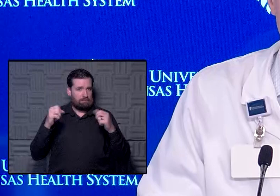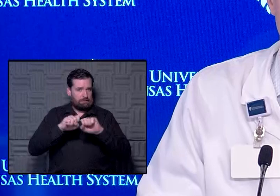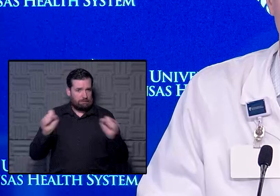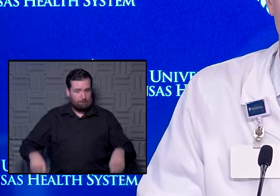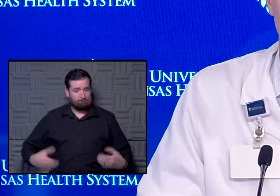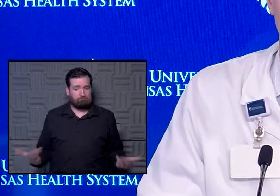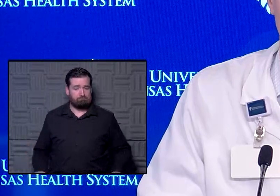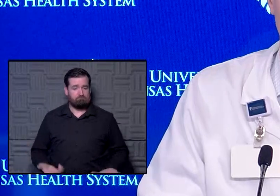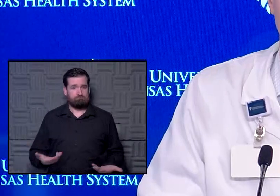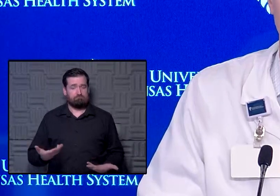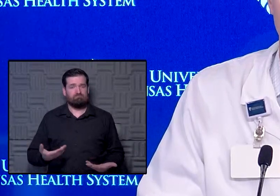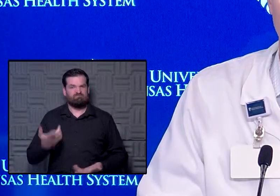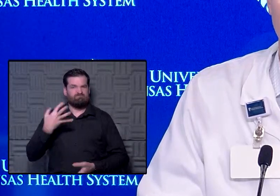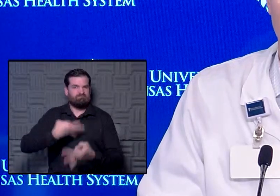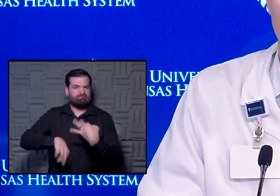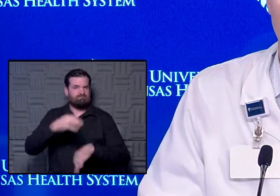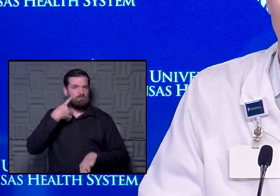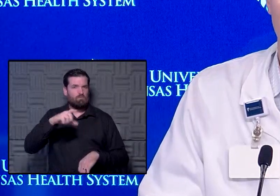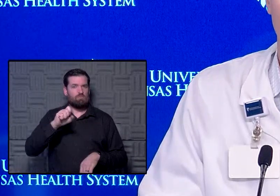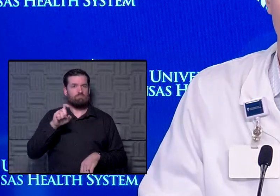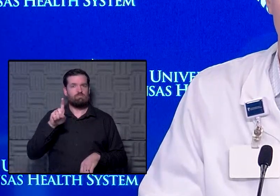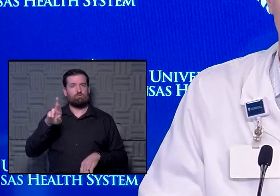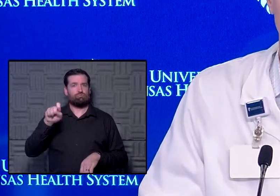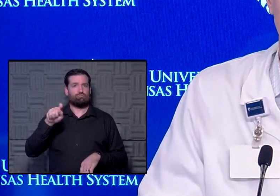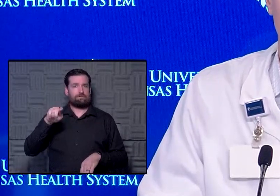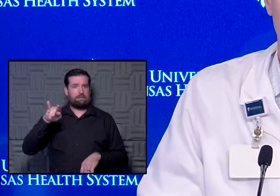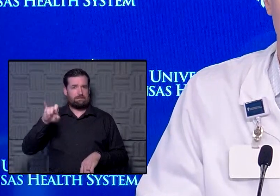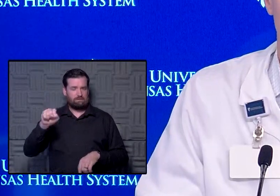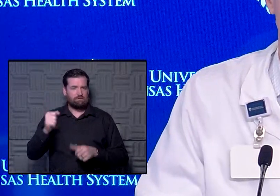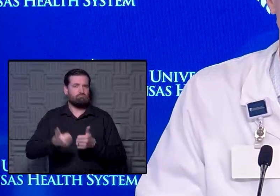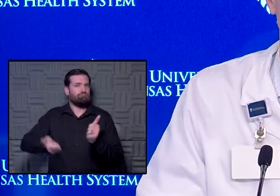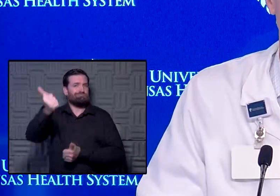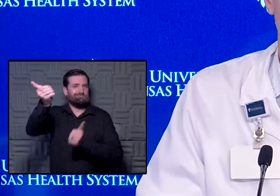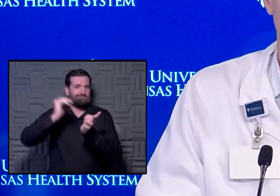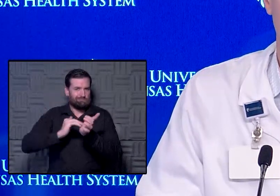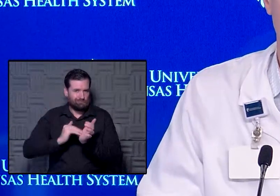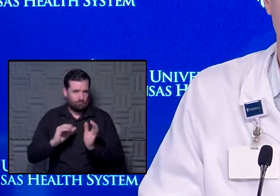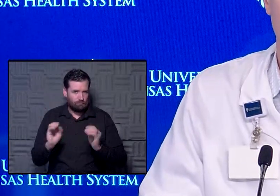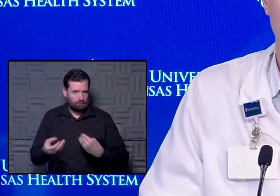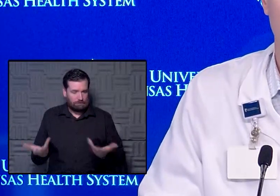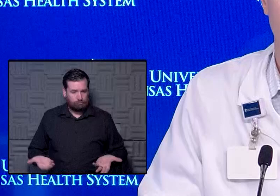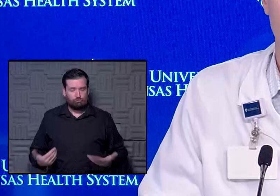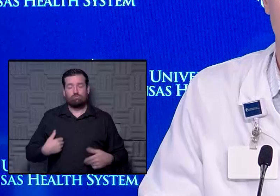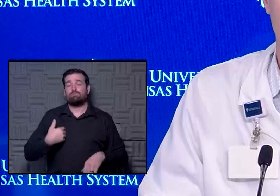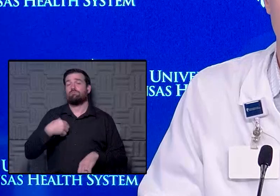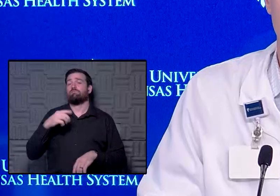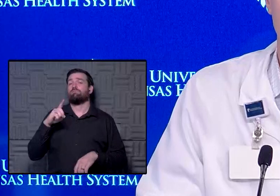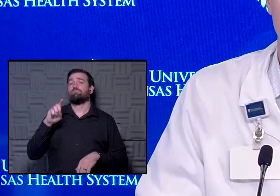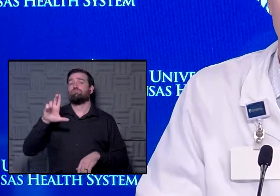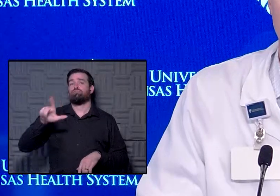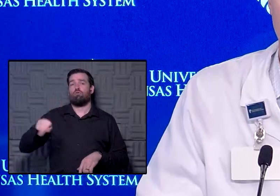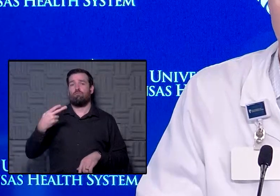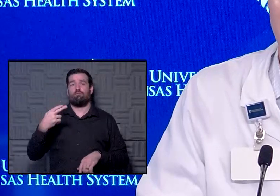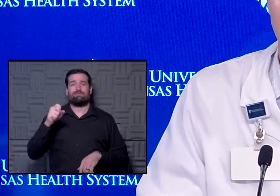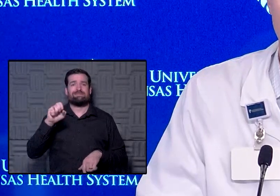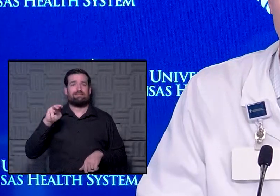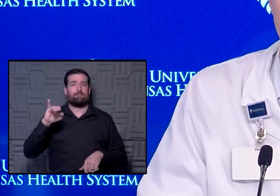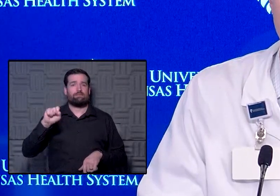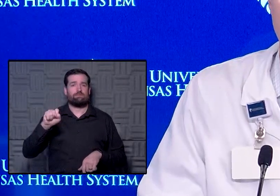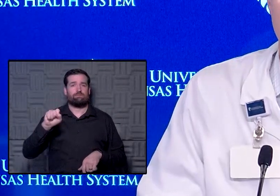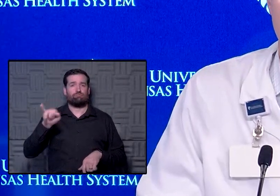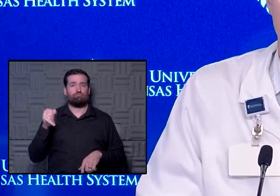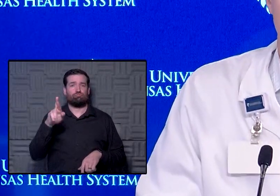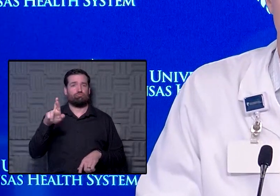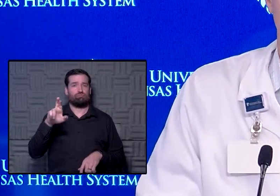in this morning for Dr. Steve Stites, our Chief Medical Officer. We're coming to you live from the Dolph Simons Jr. Family Broadcast